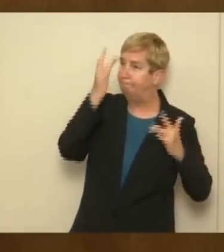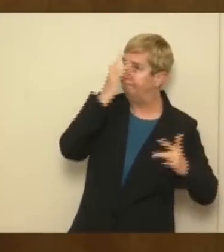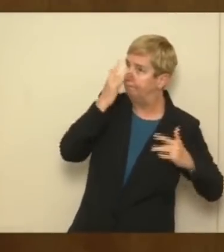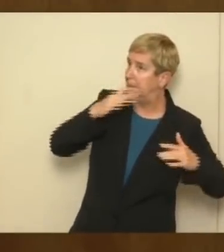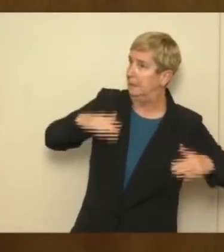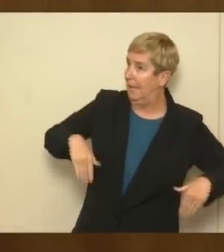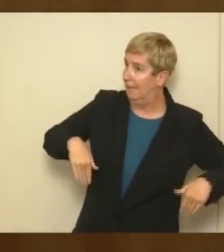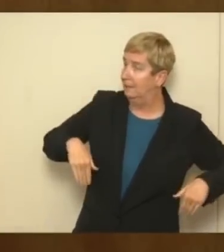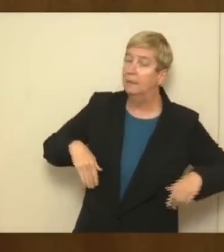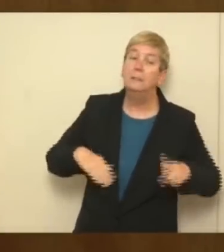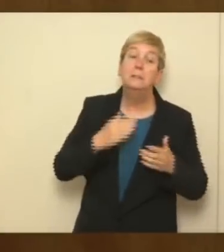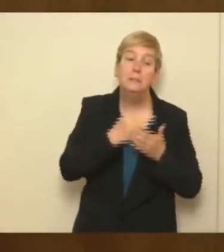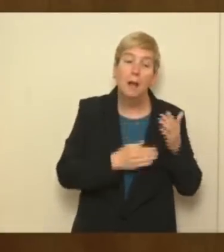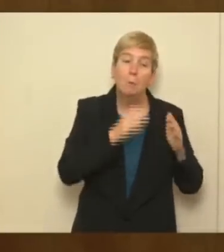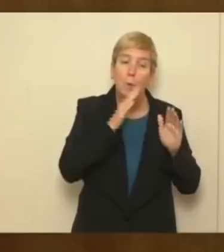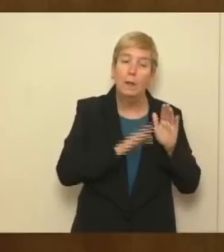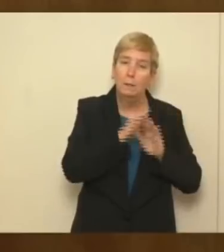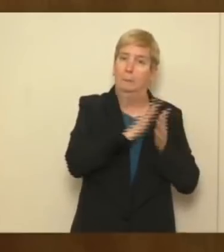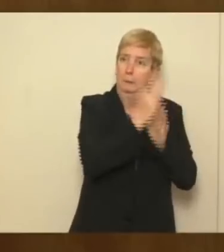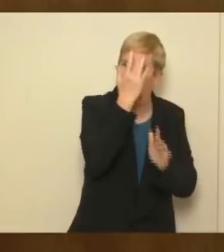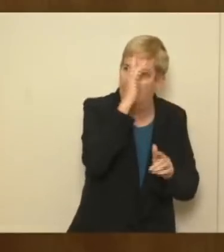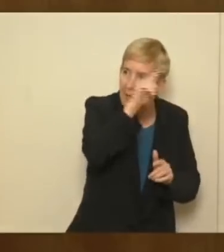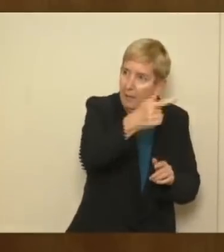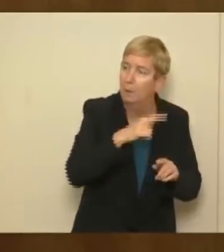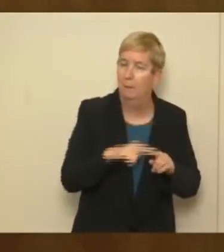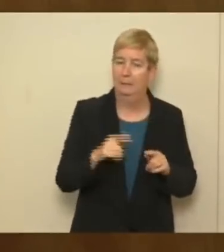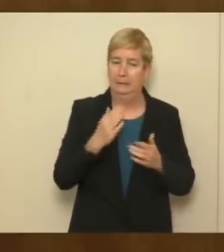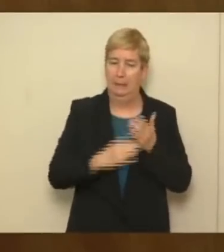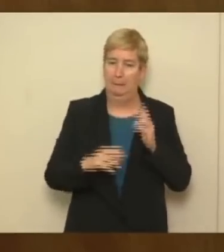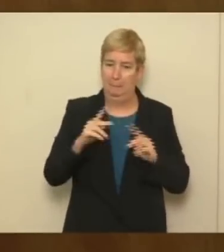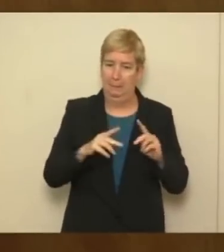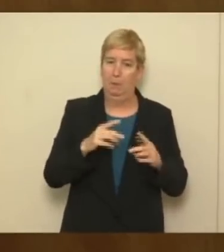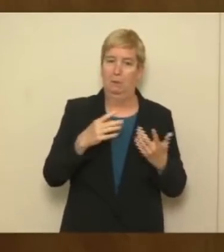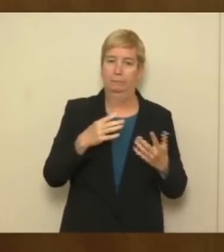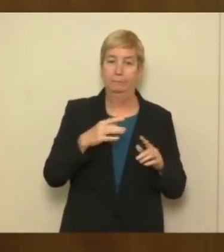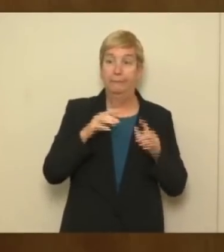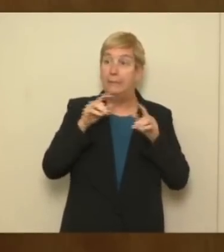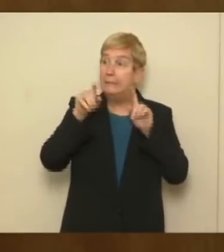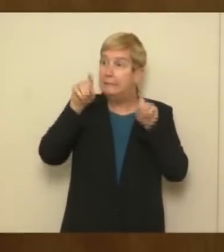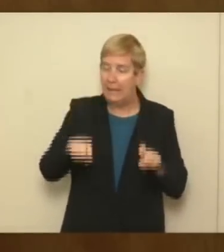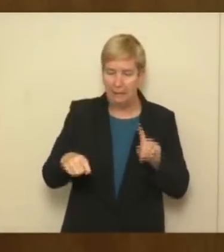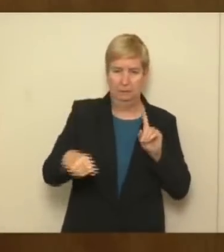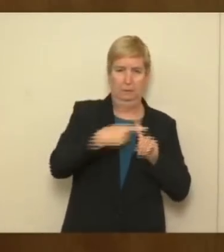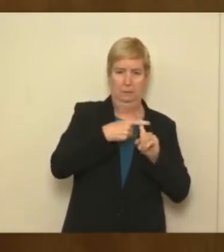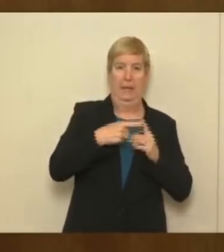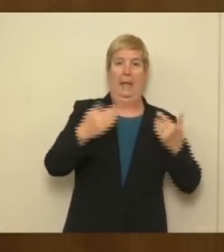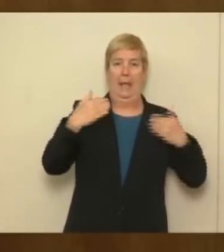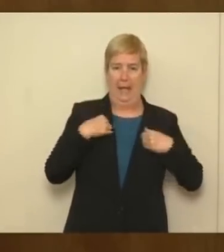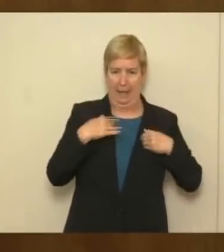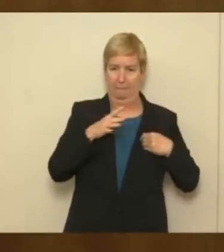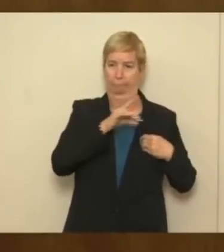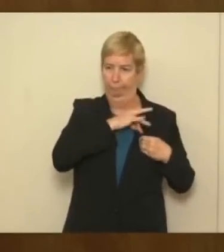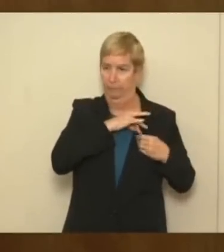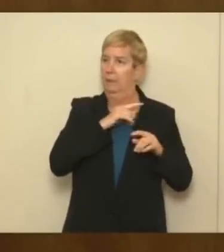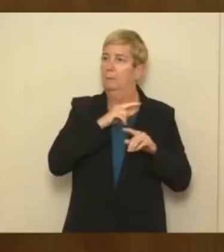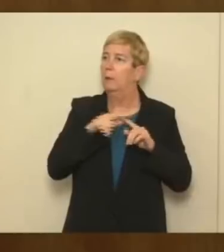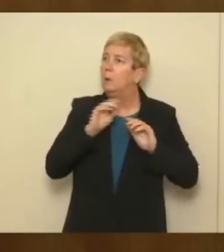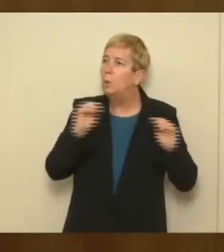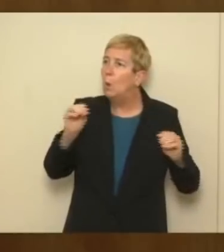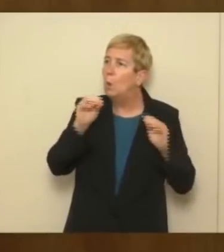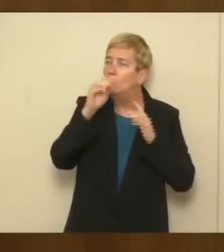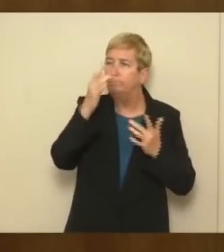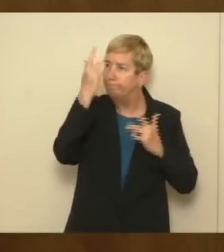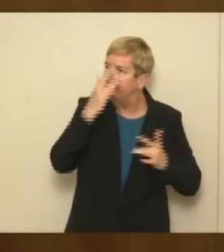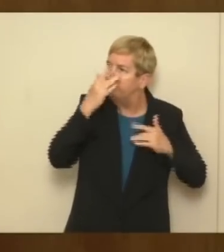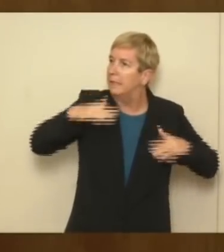symptoms, but we just don't know. And that bottom line of every time you leave home, assume, number one, that